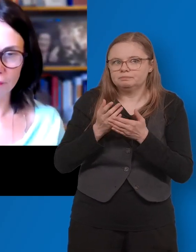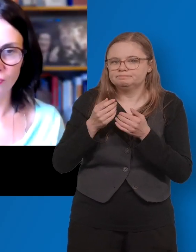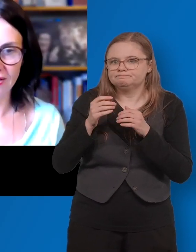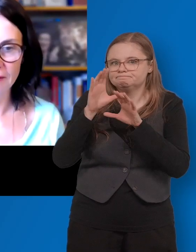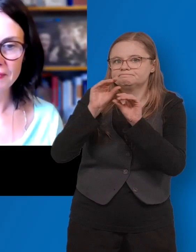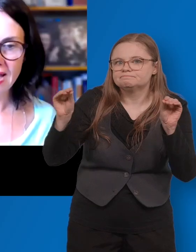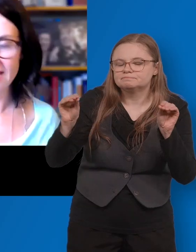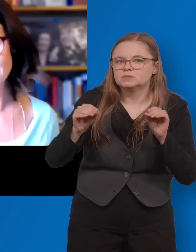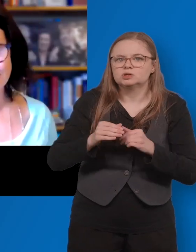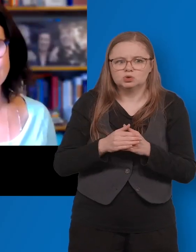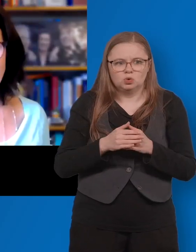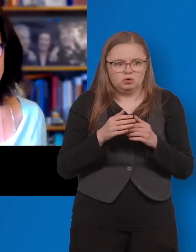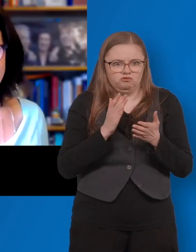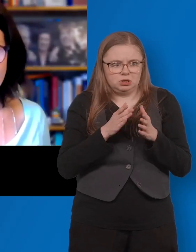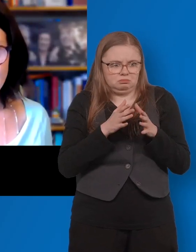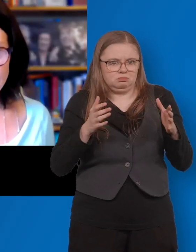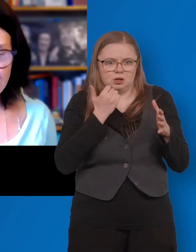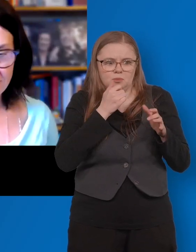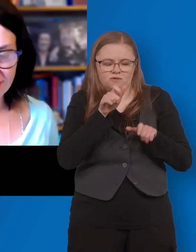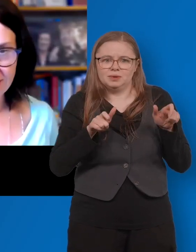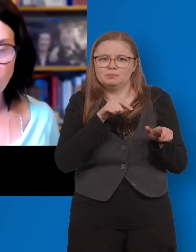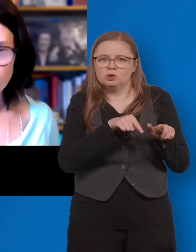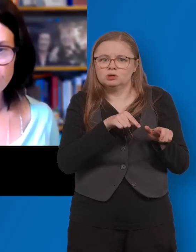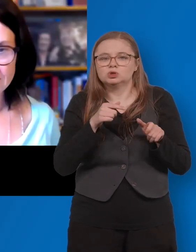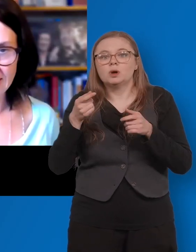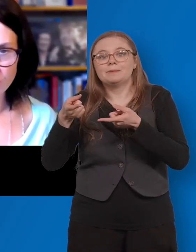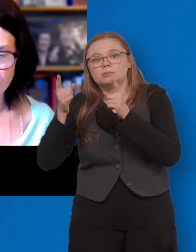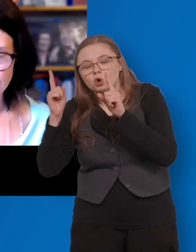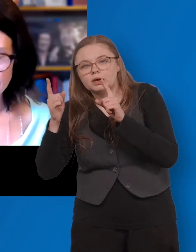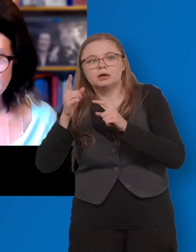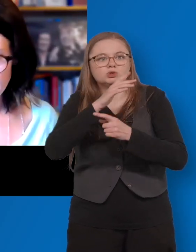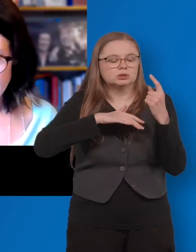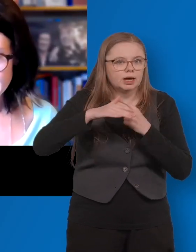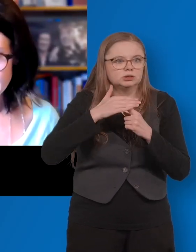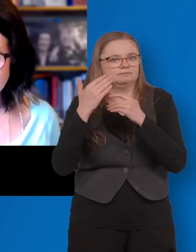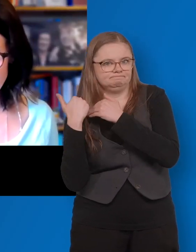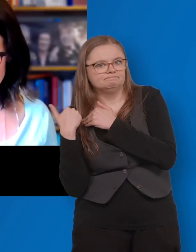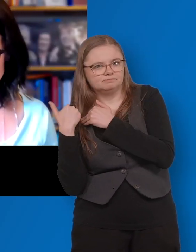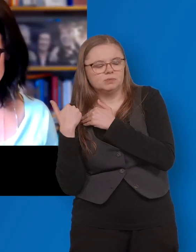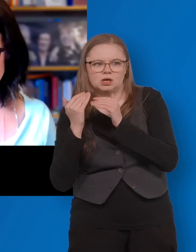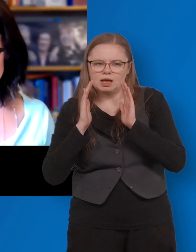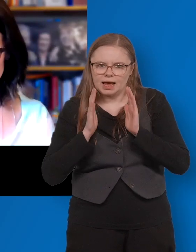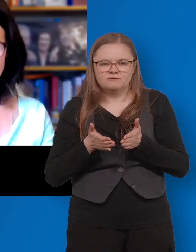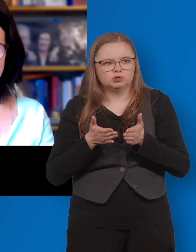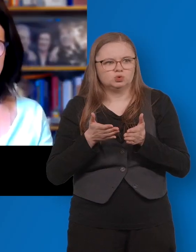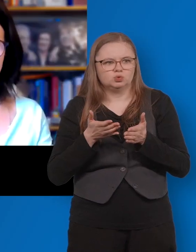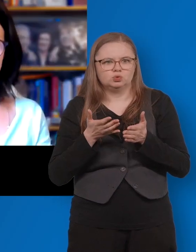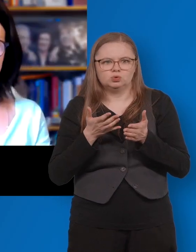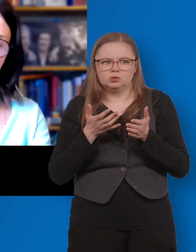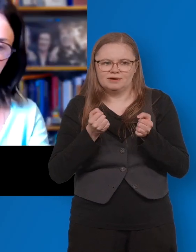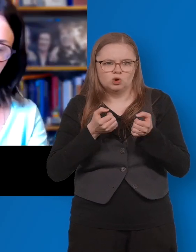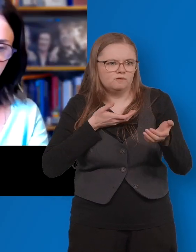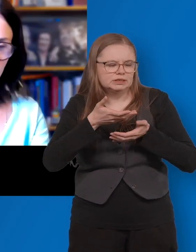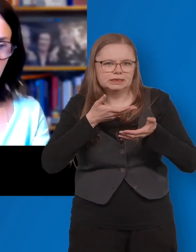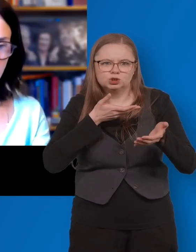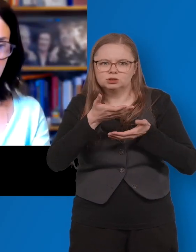as an employer and as a society that that conversation doesn't get put to one side.